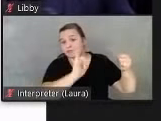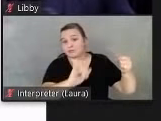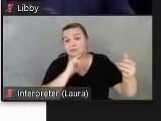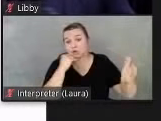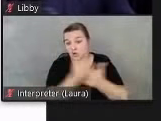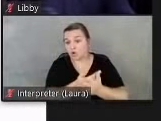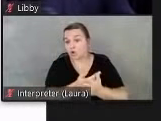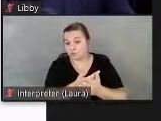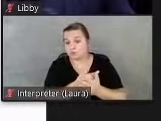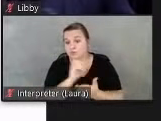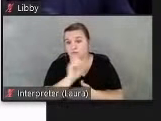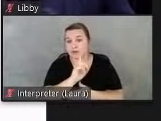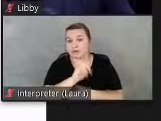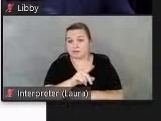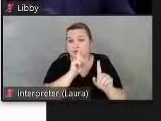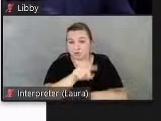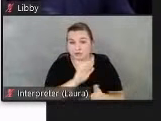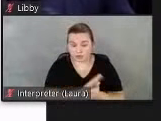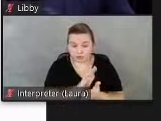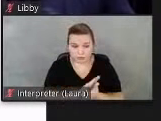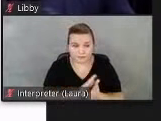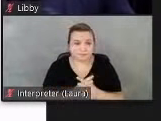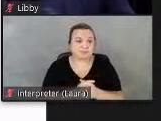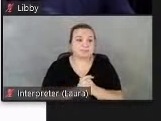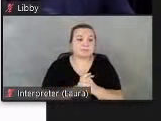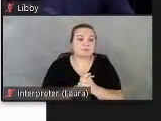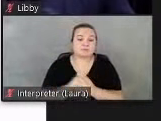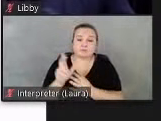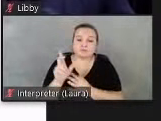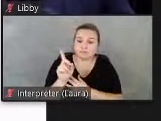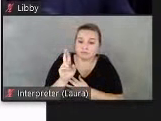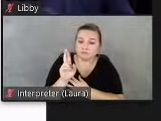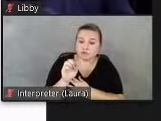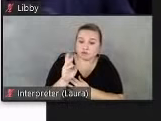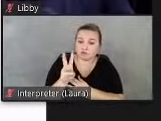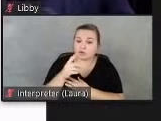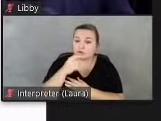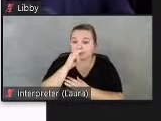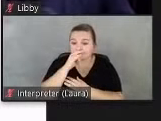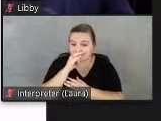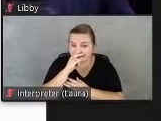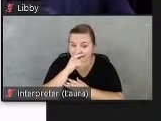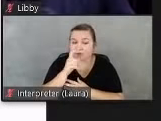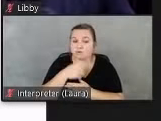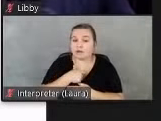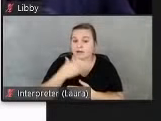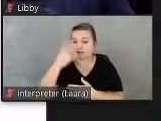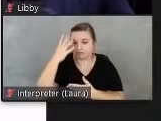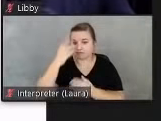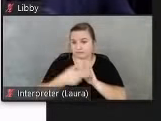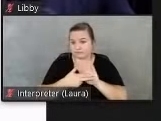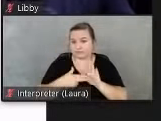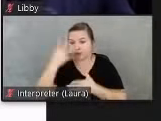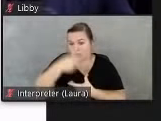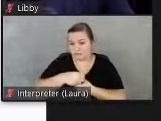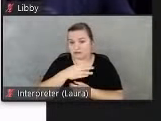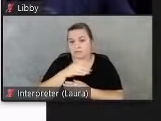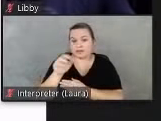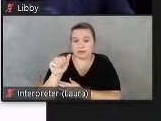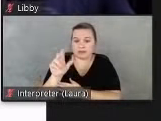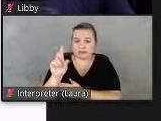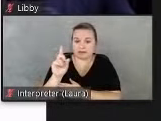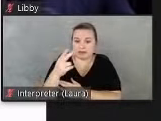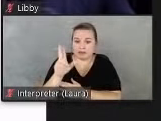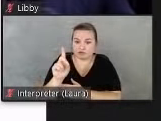to where he was going to school. Drew was a kid with identified as having autism and also ADHD. And during